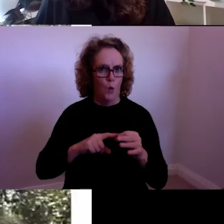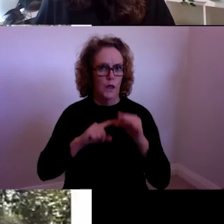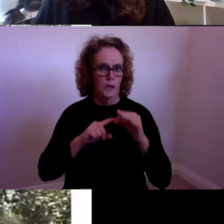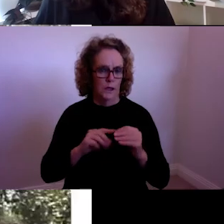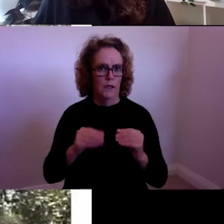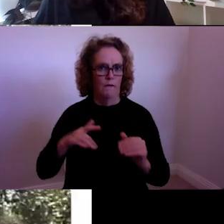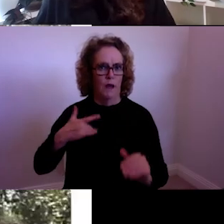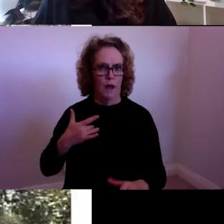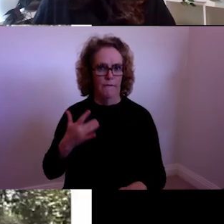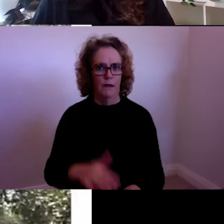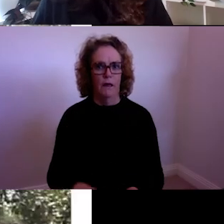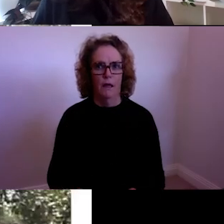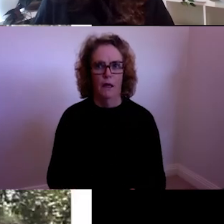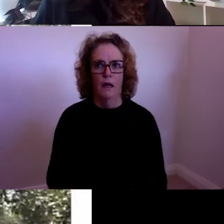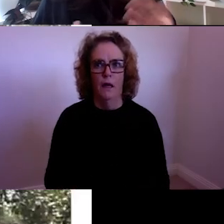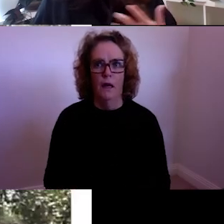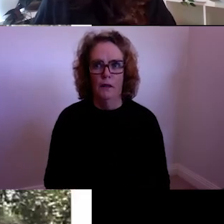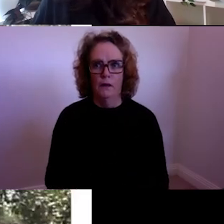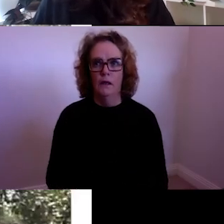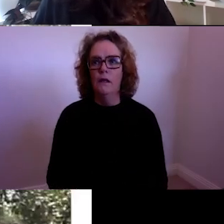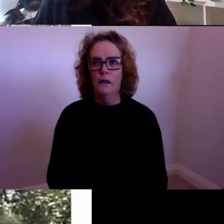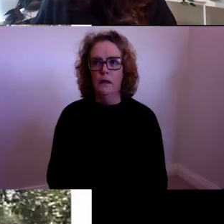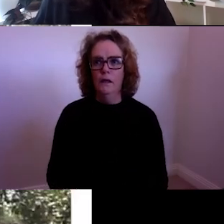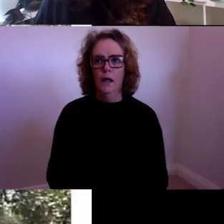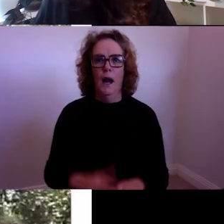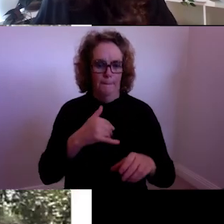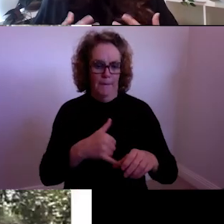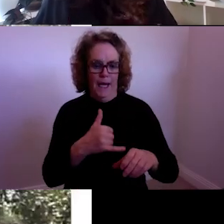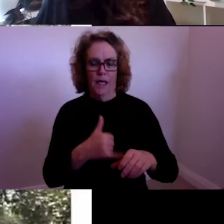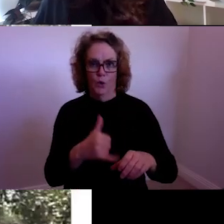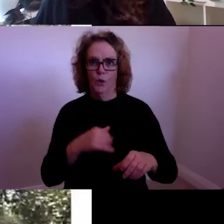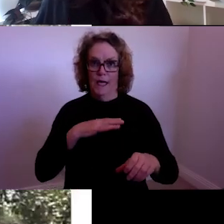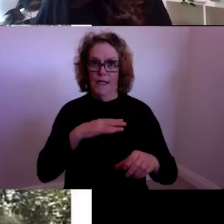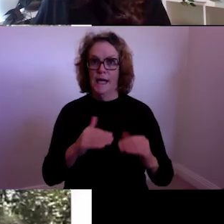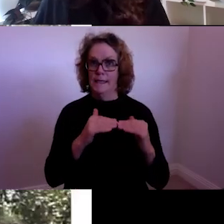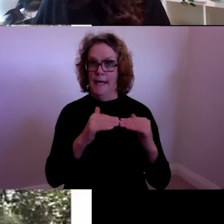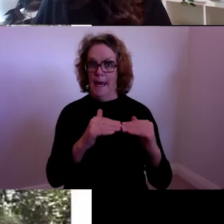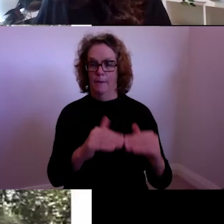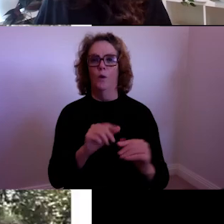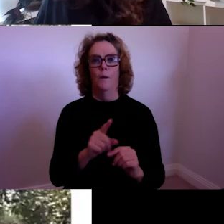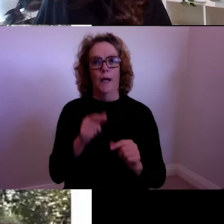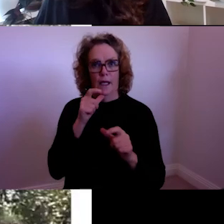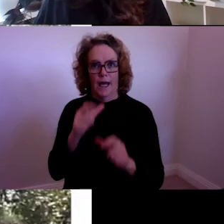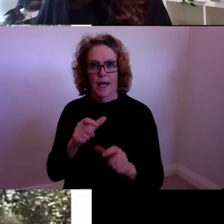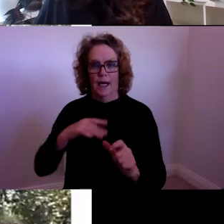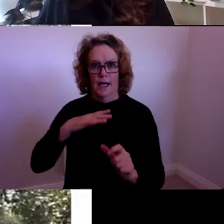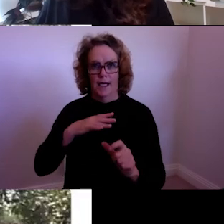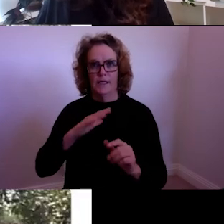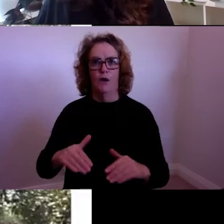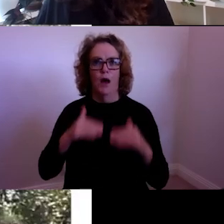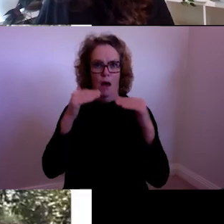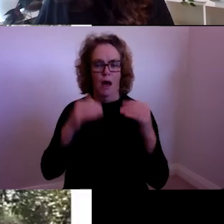So I would say her care needs her medical needs are quite stable, but her care needs are very high support for